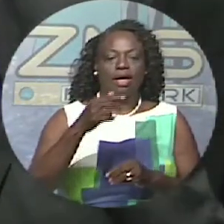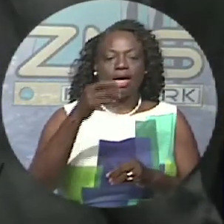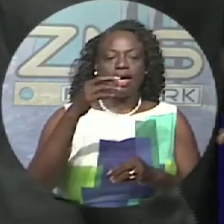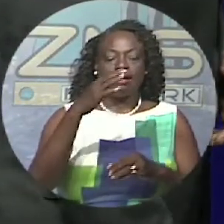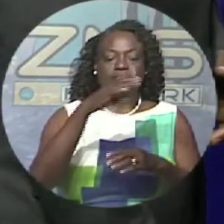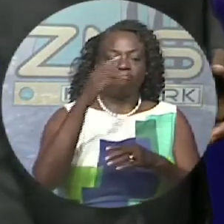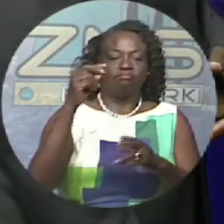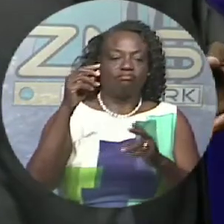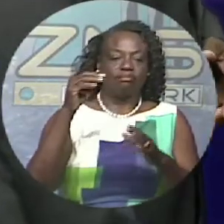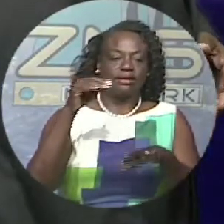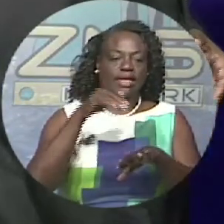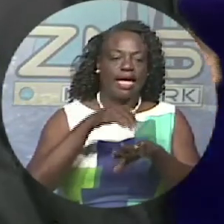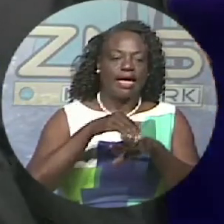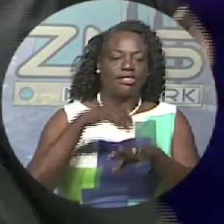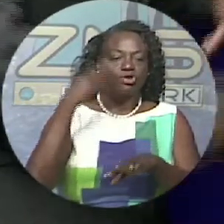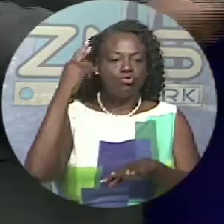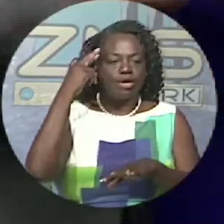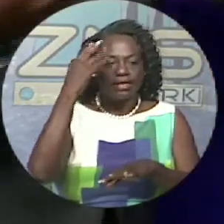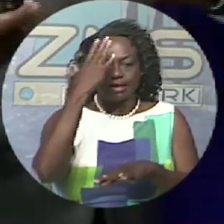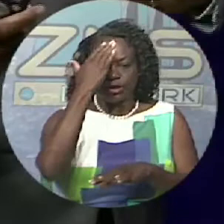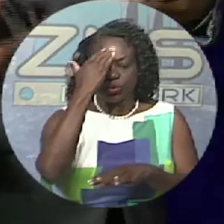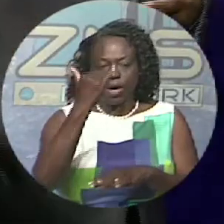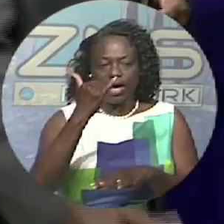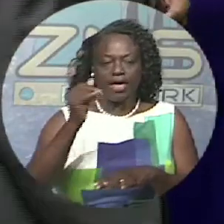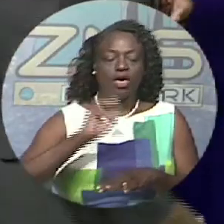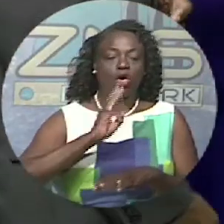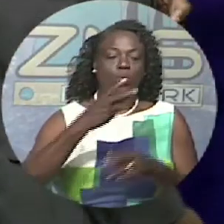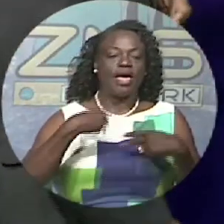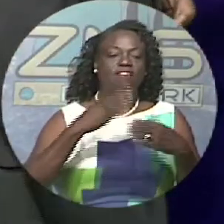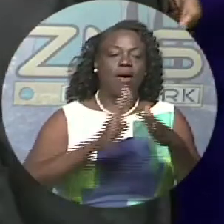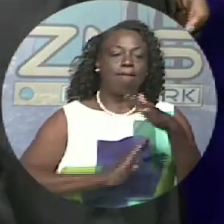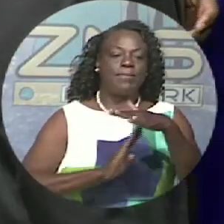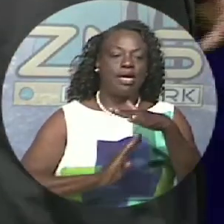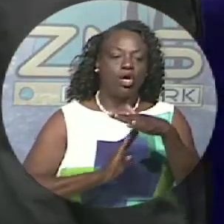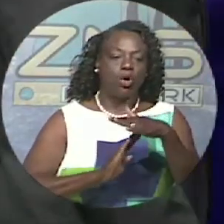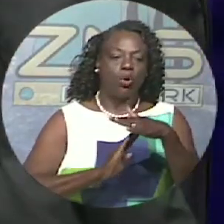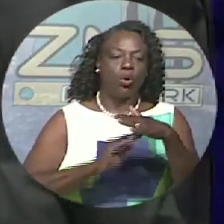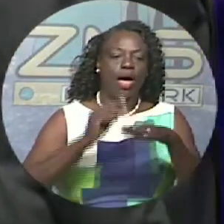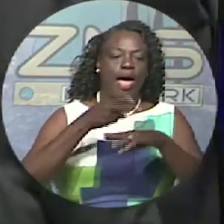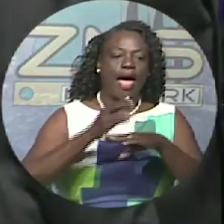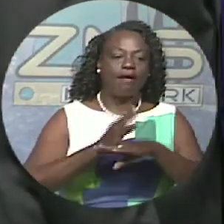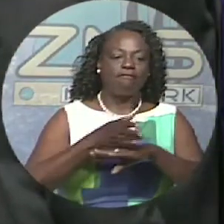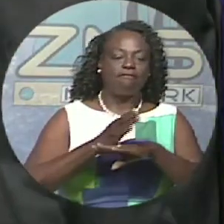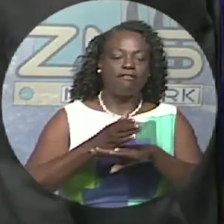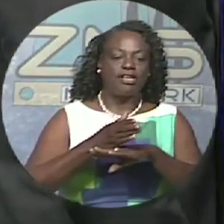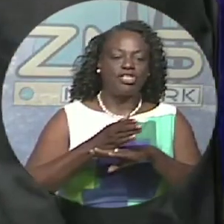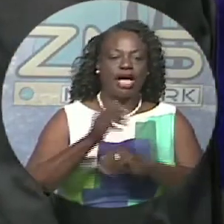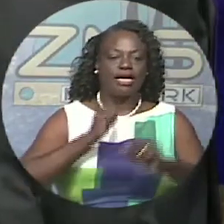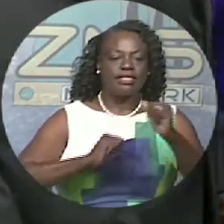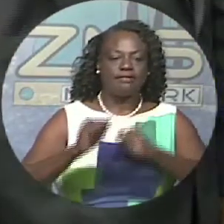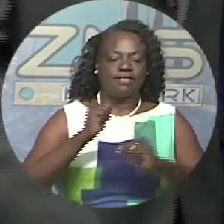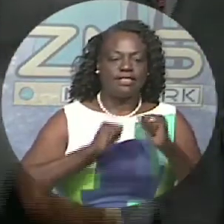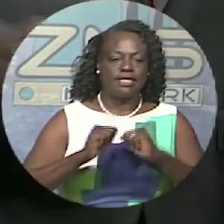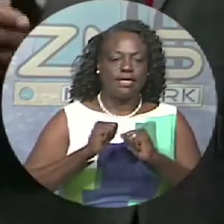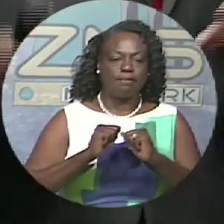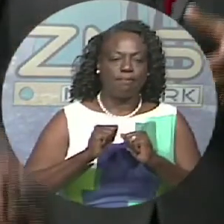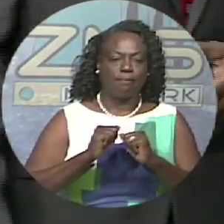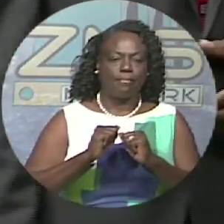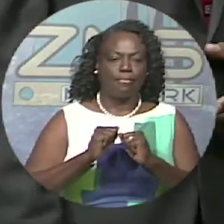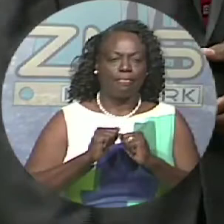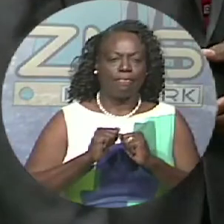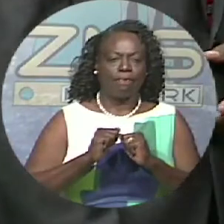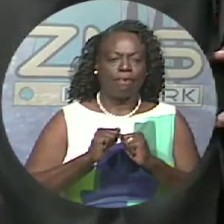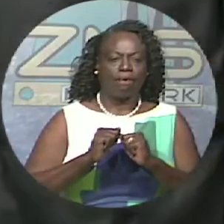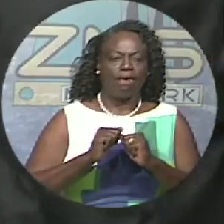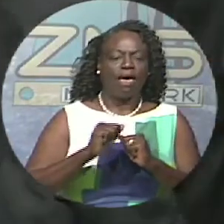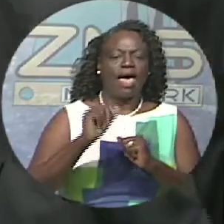are expecting such a below or just about average active season. Of course, you mentioned the moderate El Nino. At least the moderate